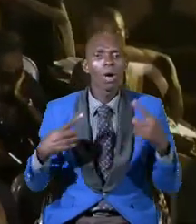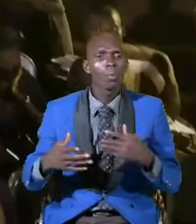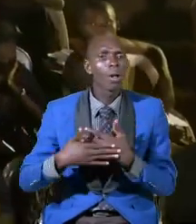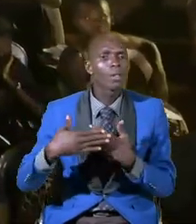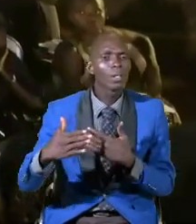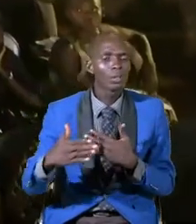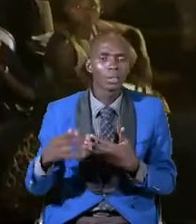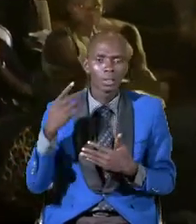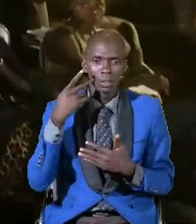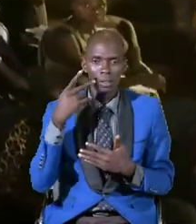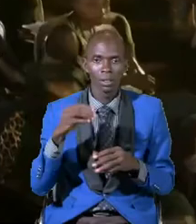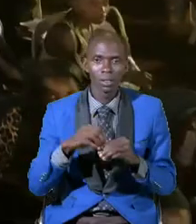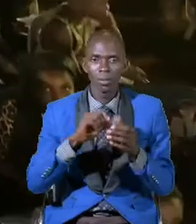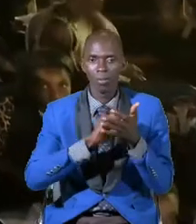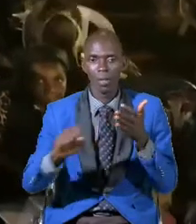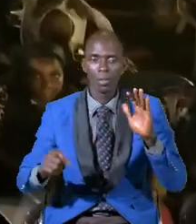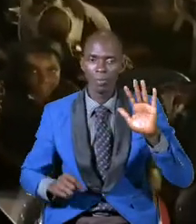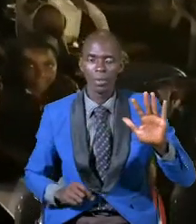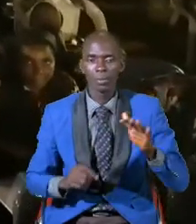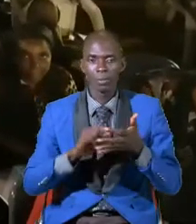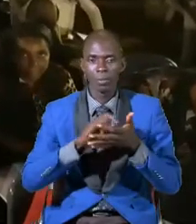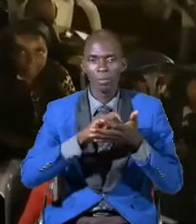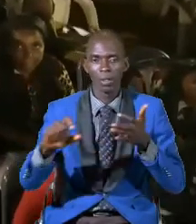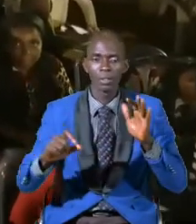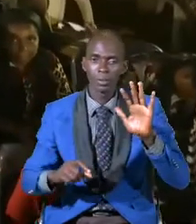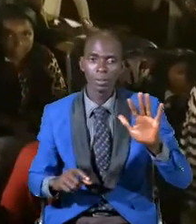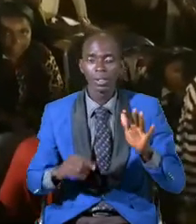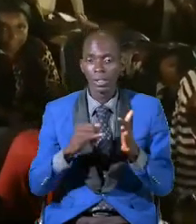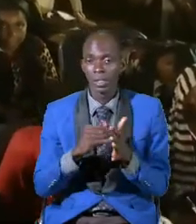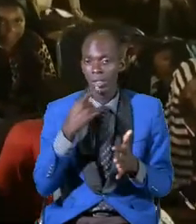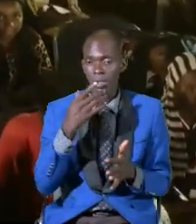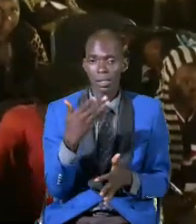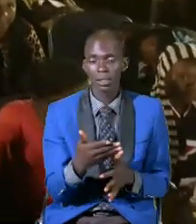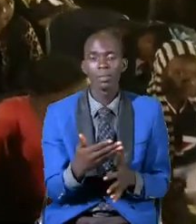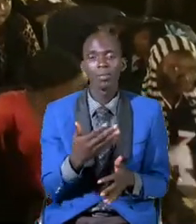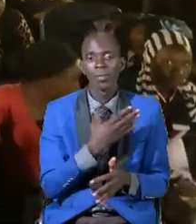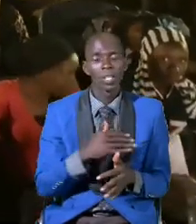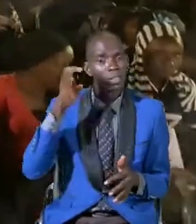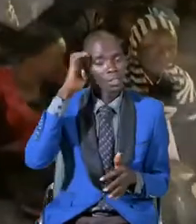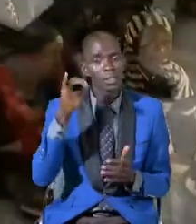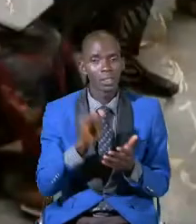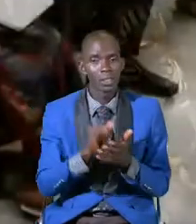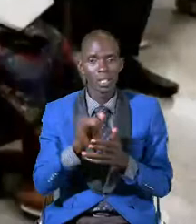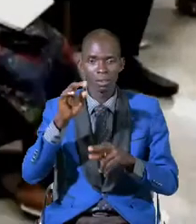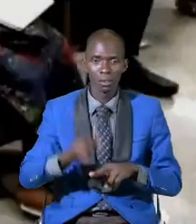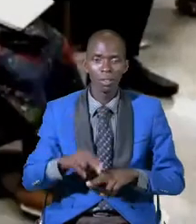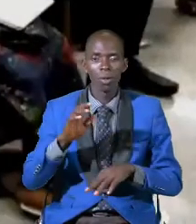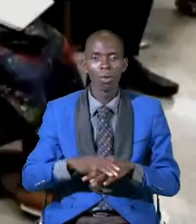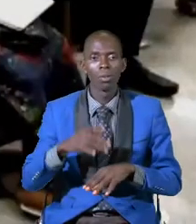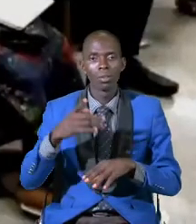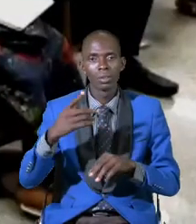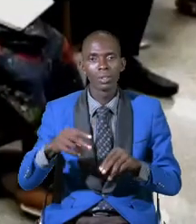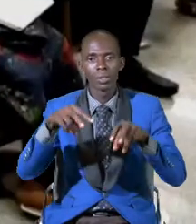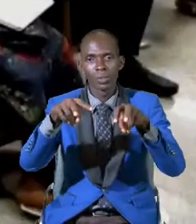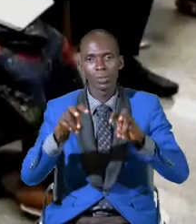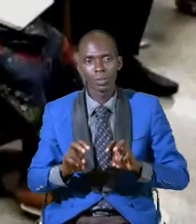verse 5. In verse 5, it tells us, and he that sat on the throne said,